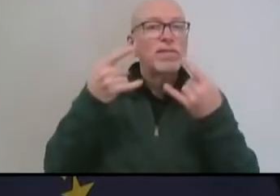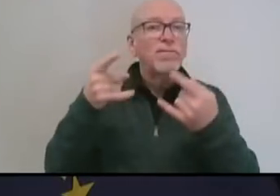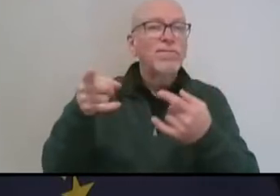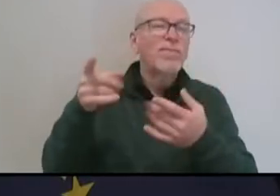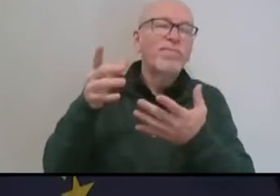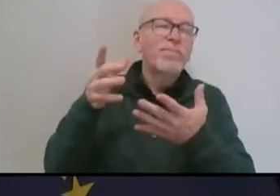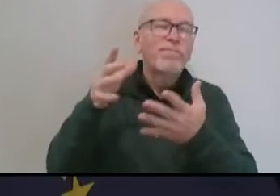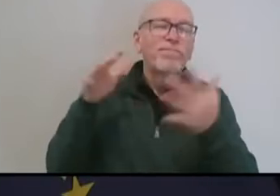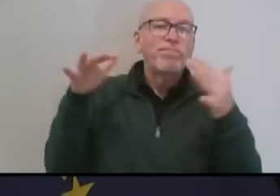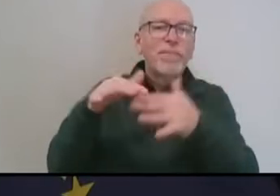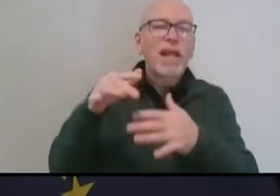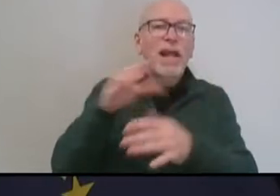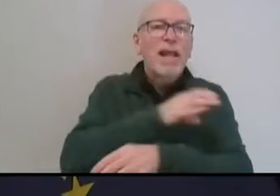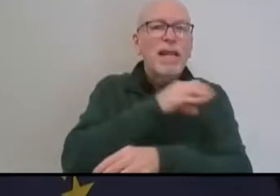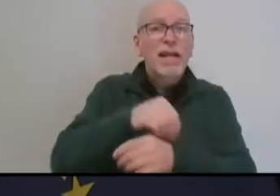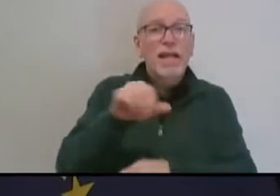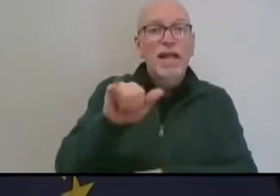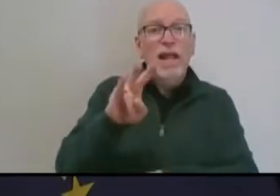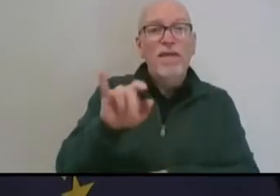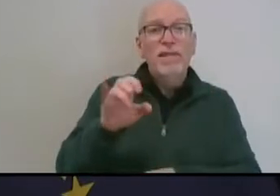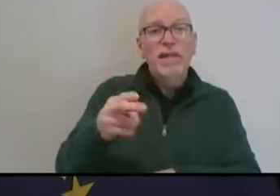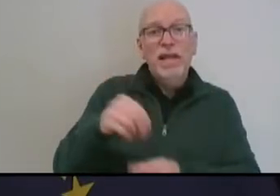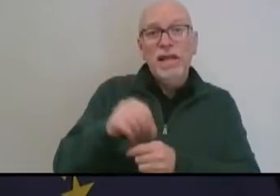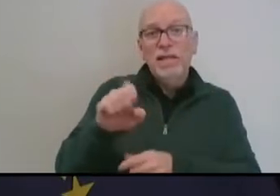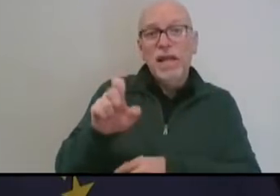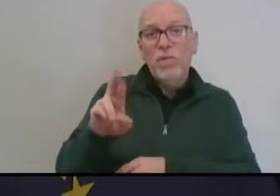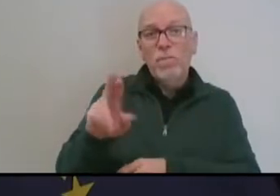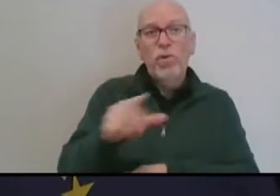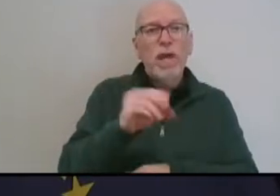at Ivy Tech in Sellersburg and at Notre Dame.